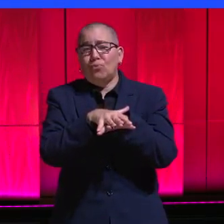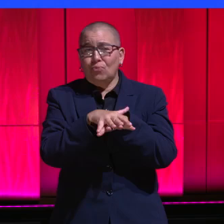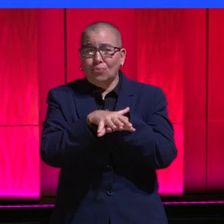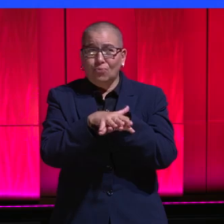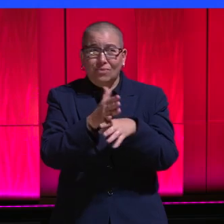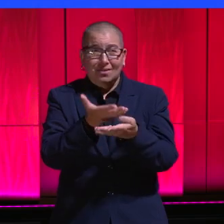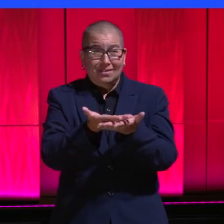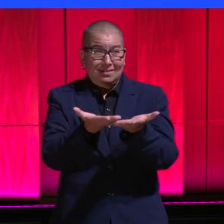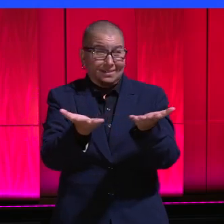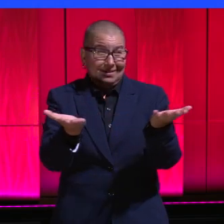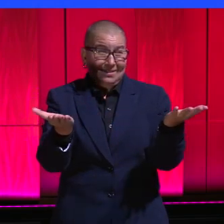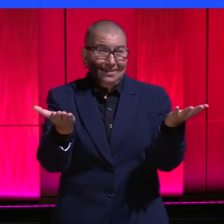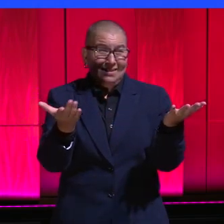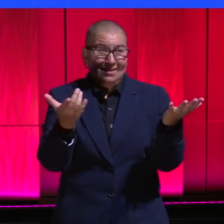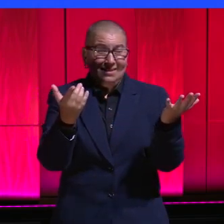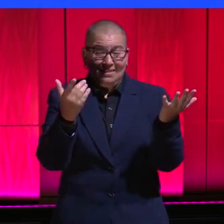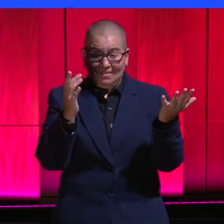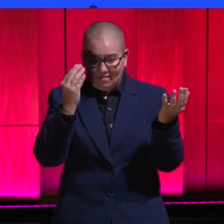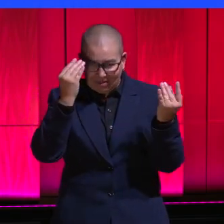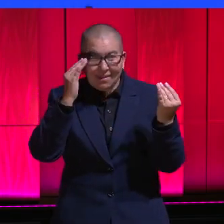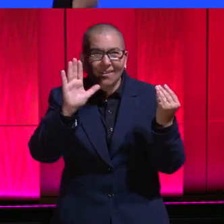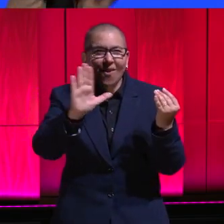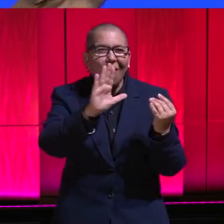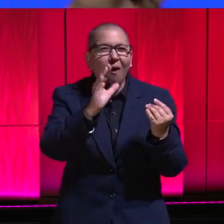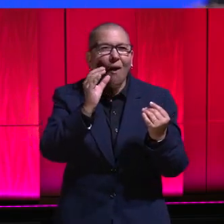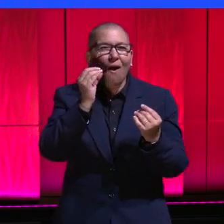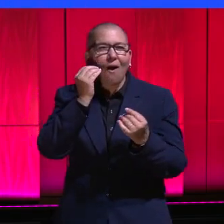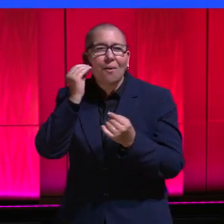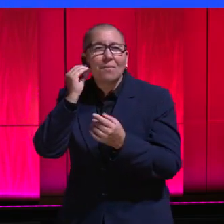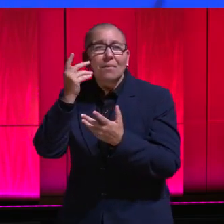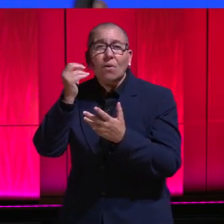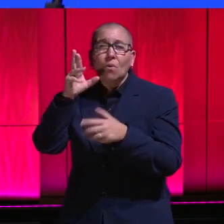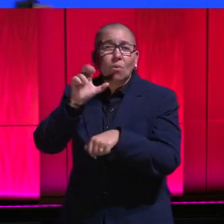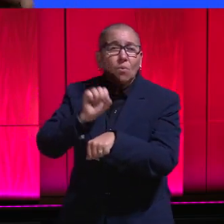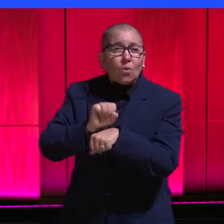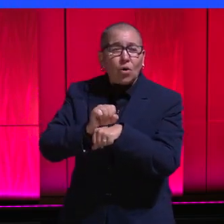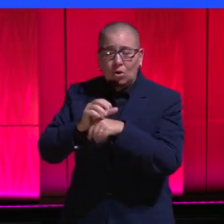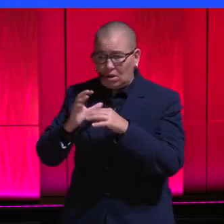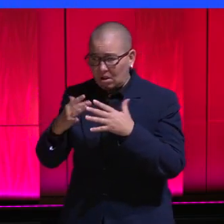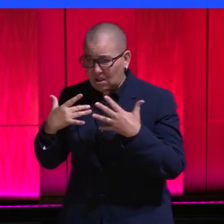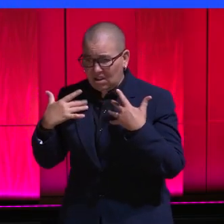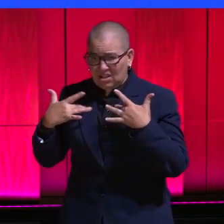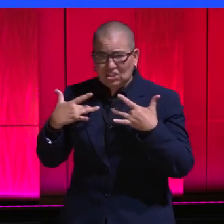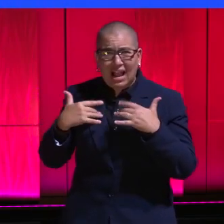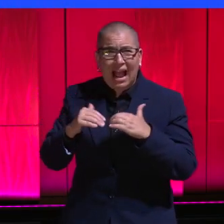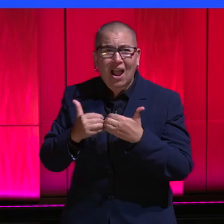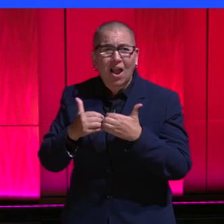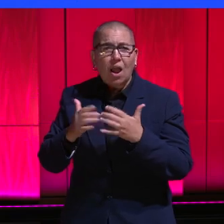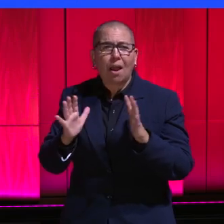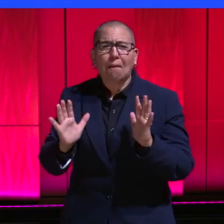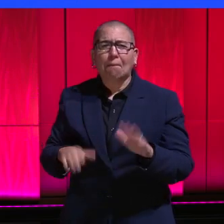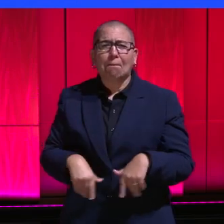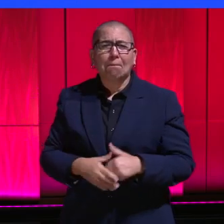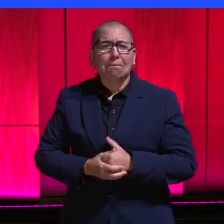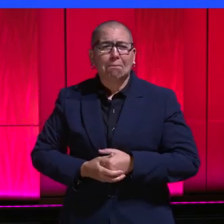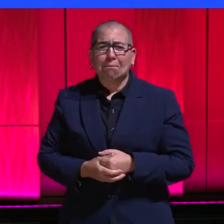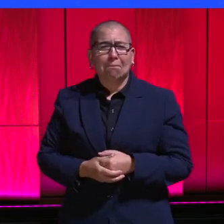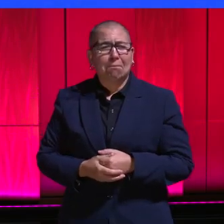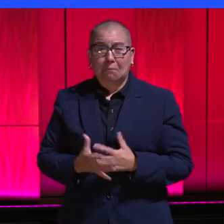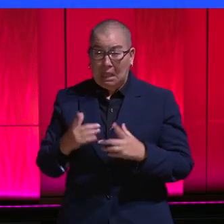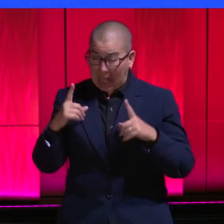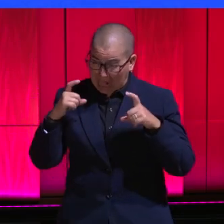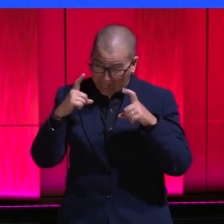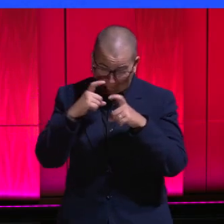bogged down in the details. It is a new era where complexity becomes clarity and you have the tools you need